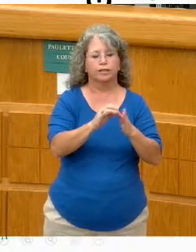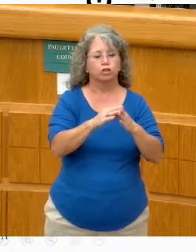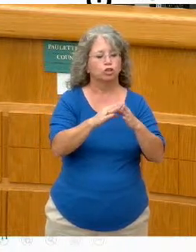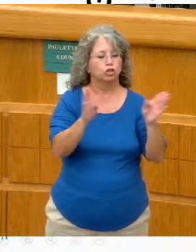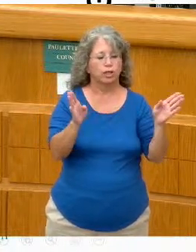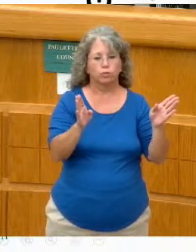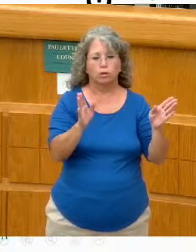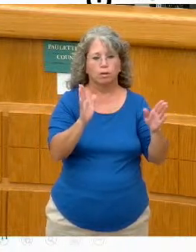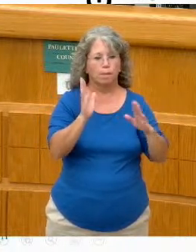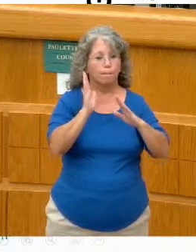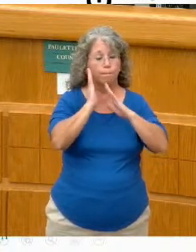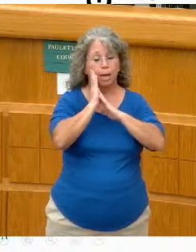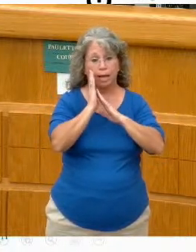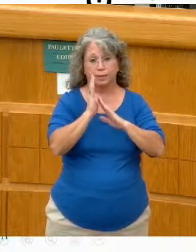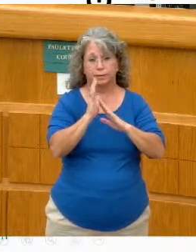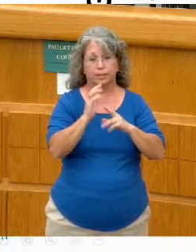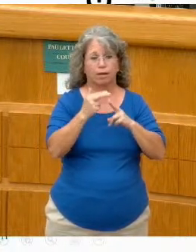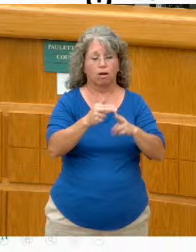in medical or surgical